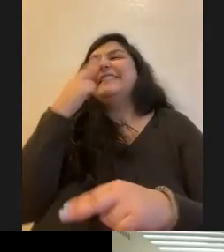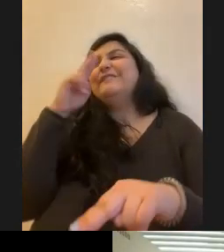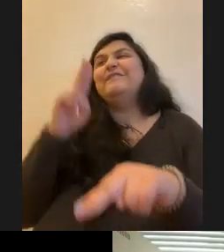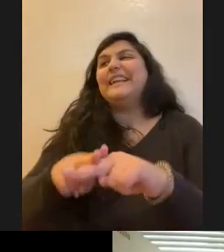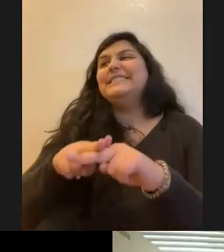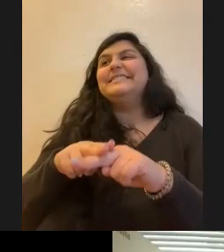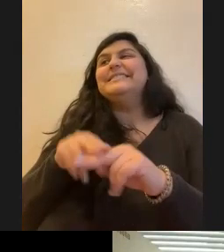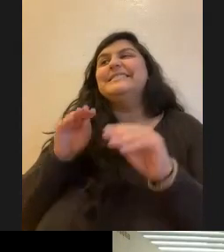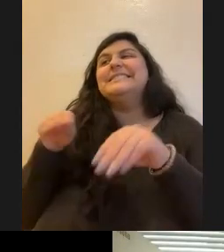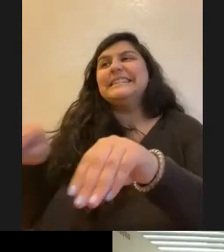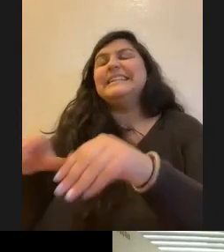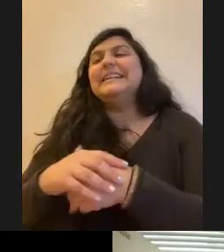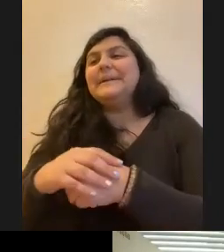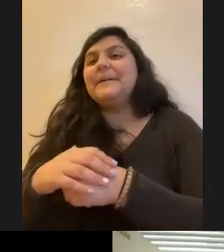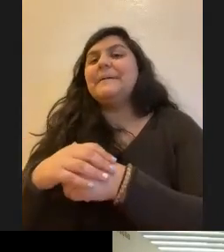in.